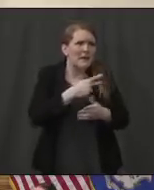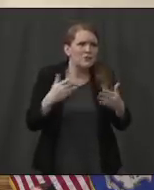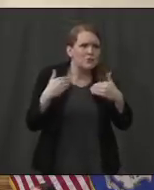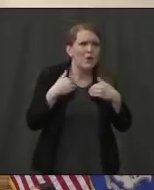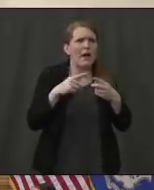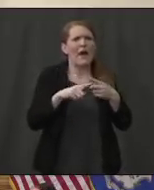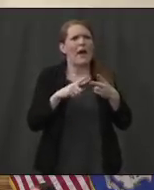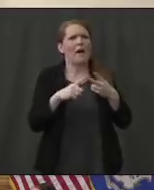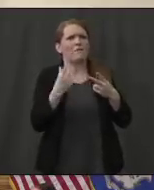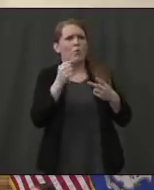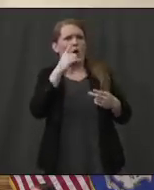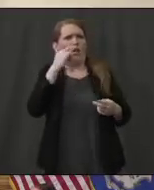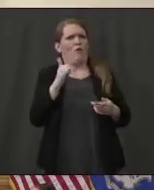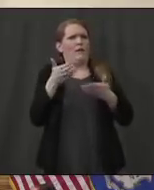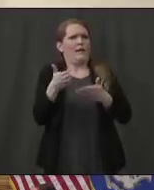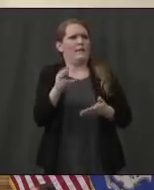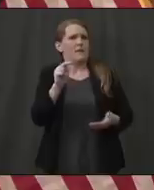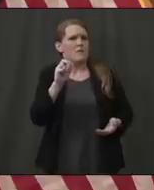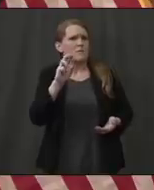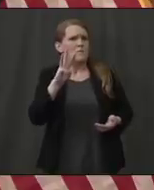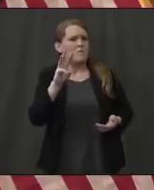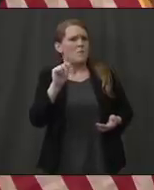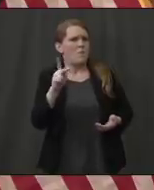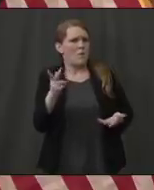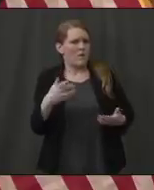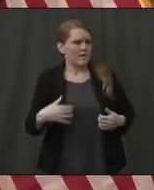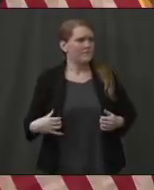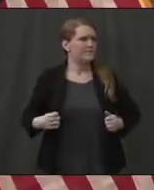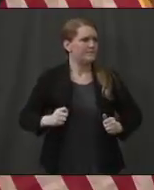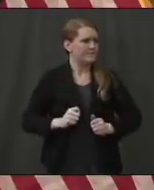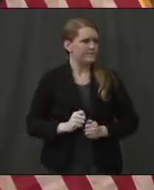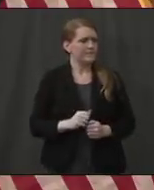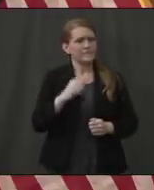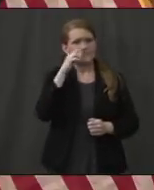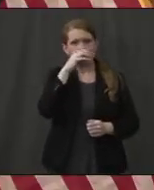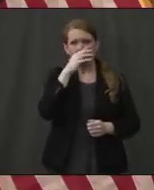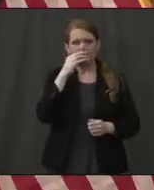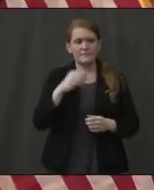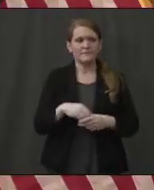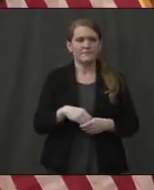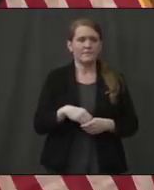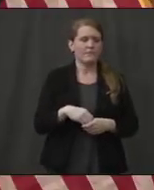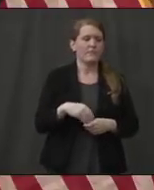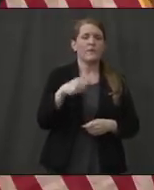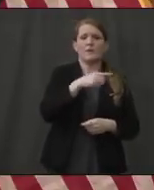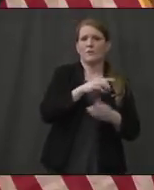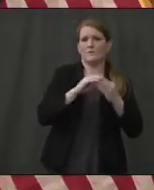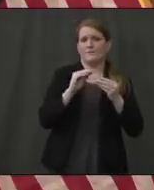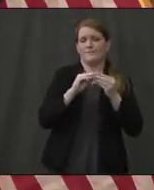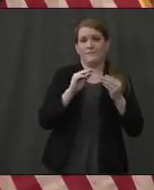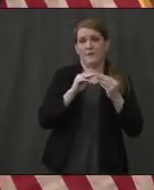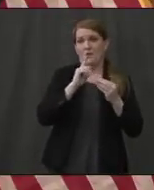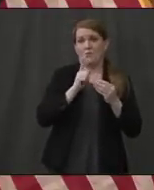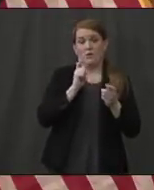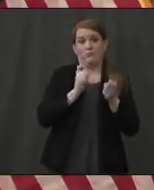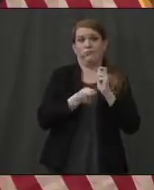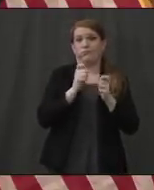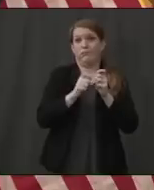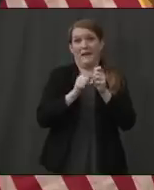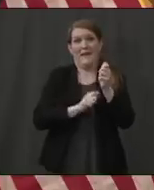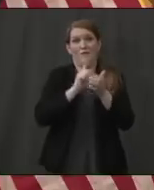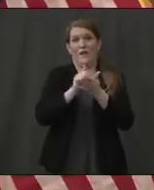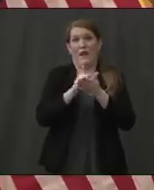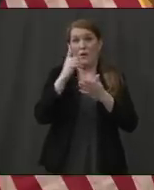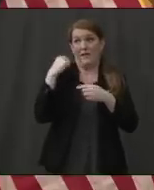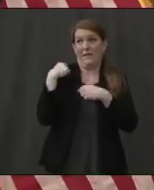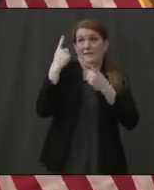Norwalk Hospital? It changes by the hour. I think since 8:30 this morning, we've had half a dozen new COVID-infected